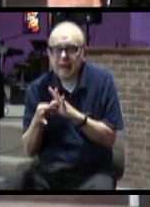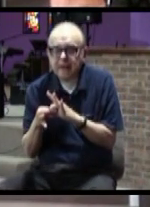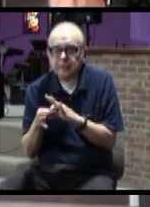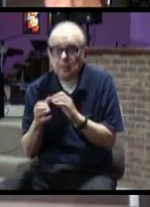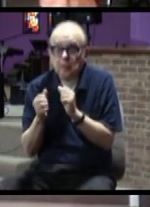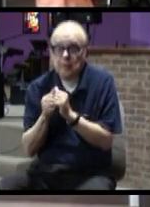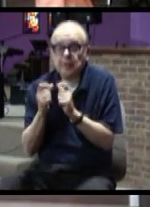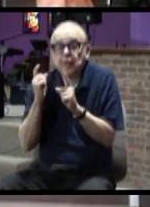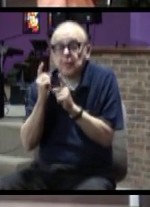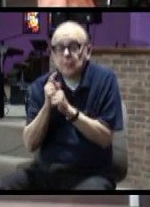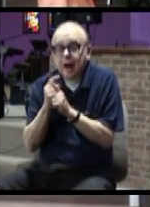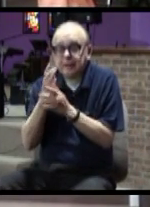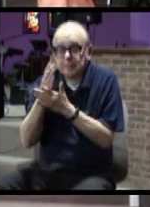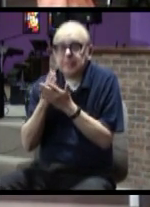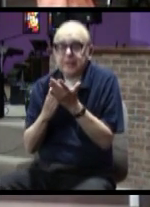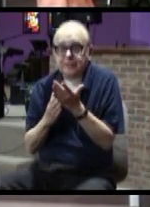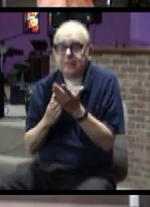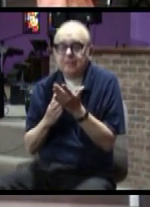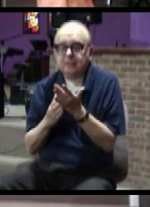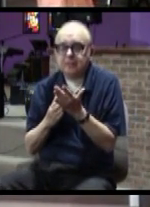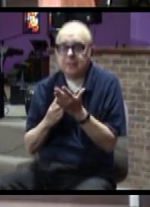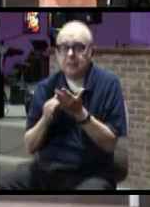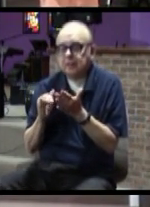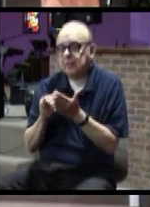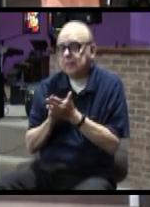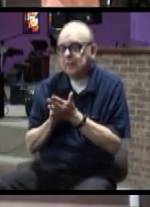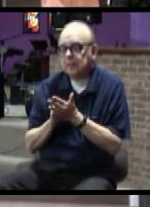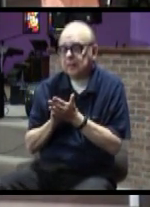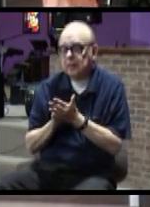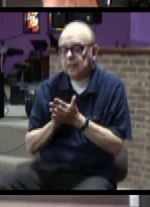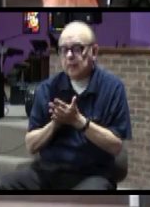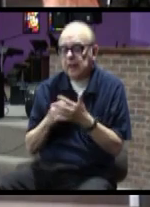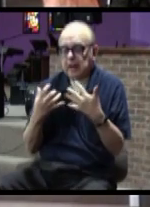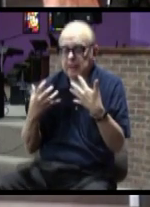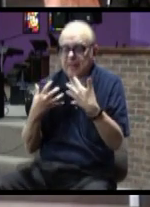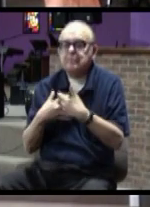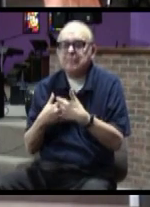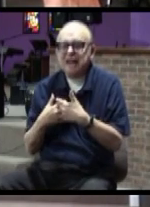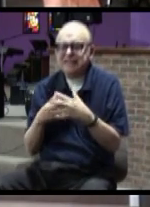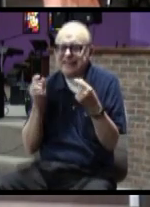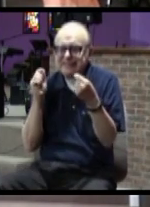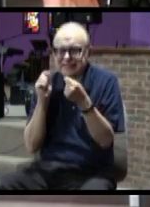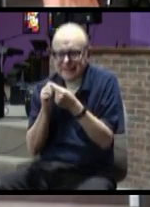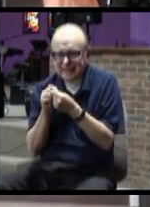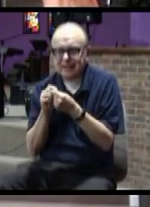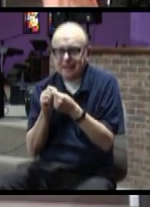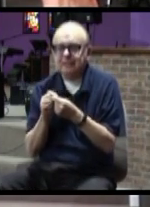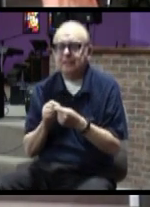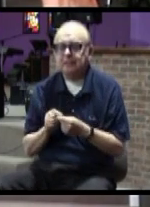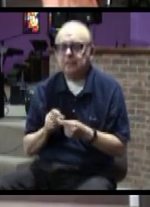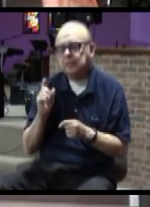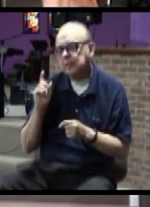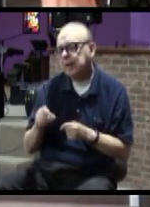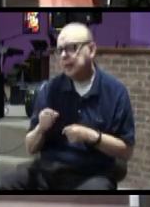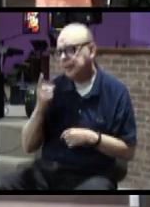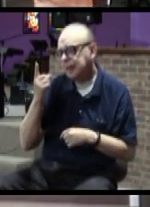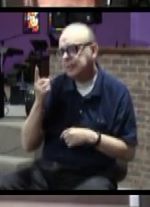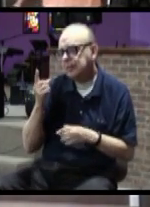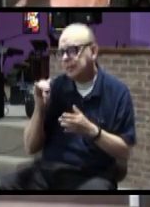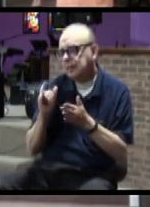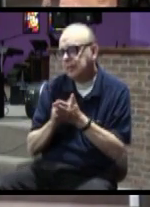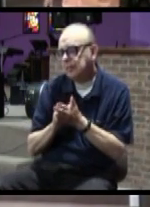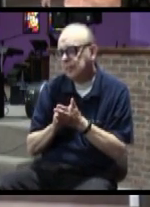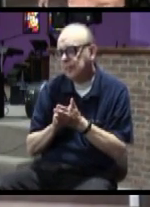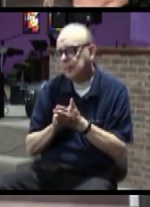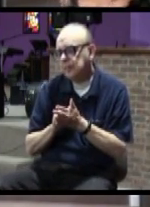It's got to be conjoined with the pieces that match right up to it.